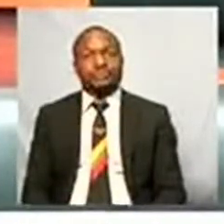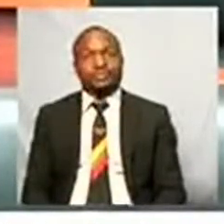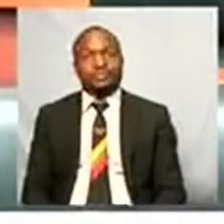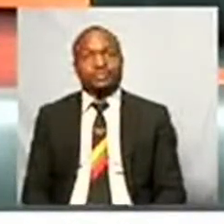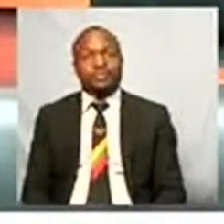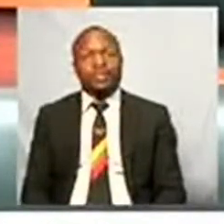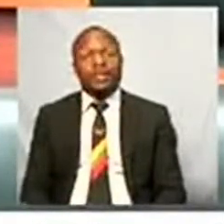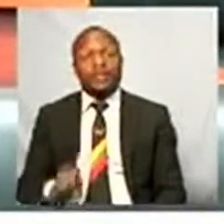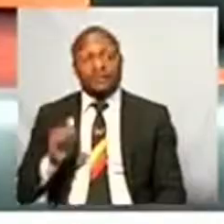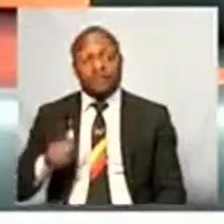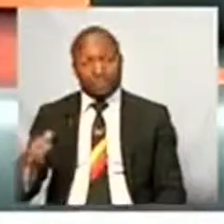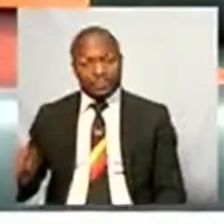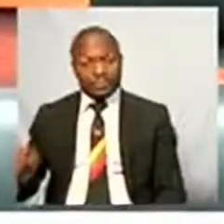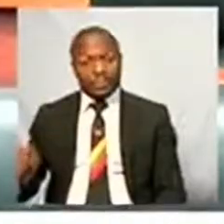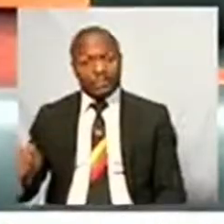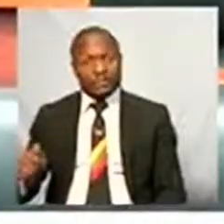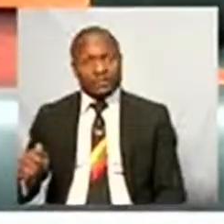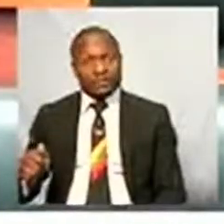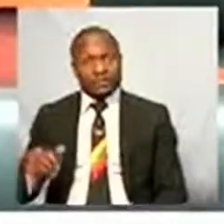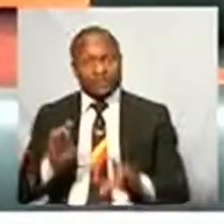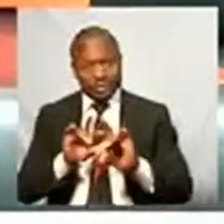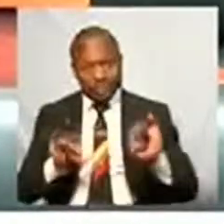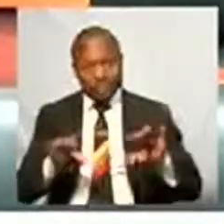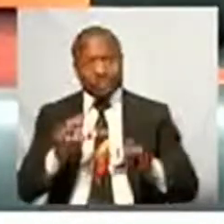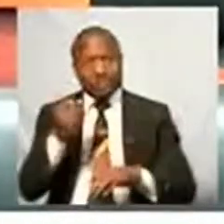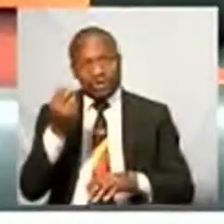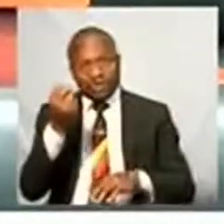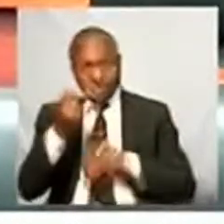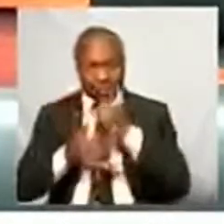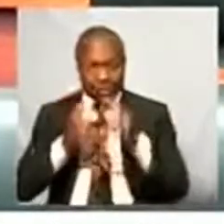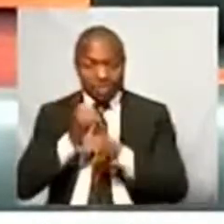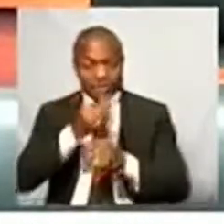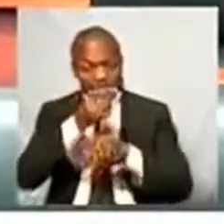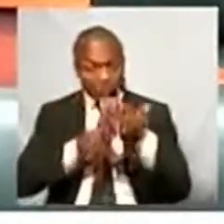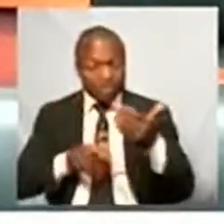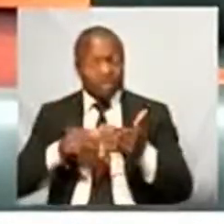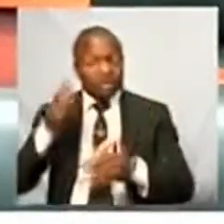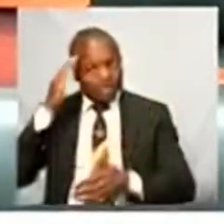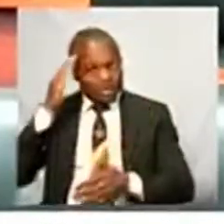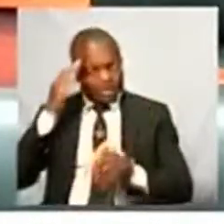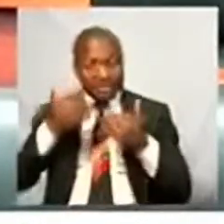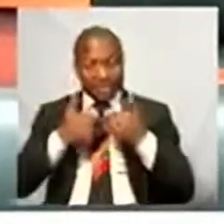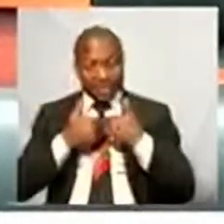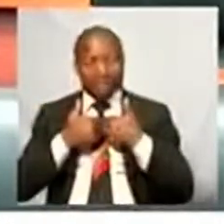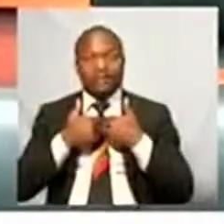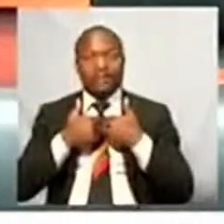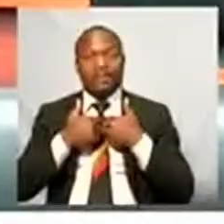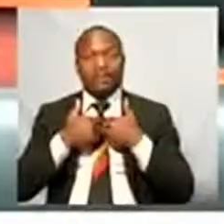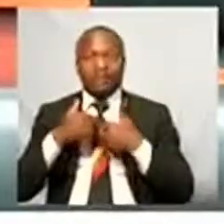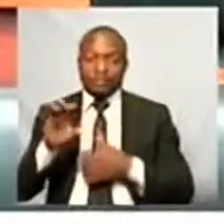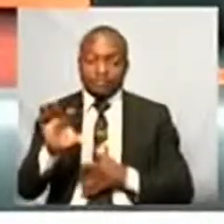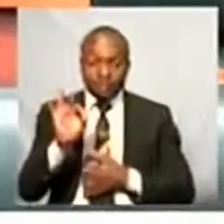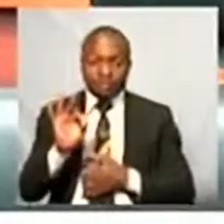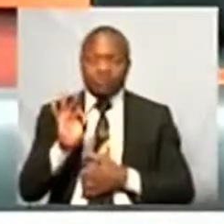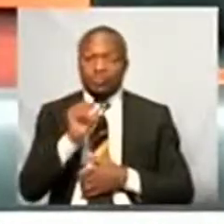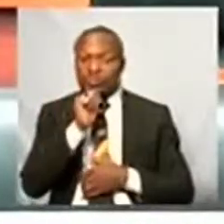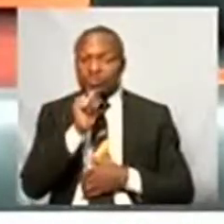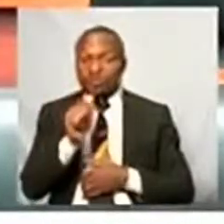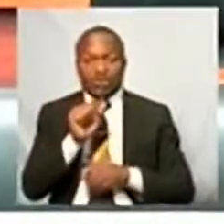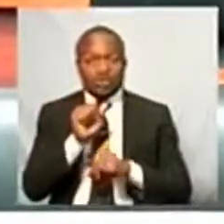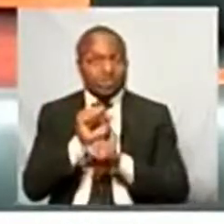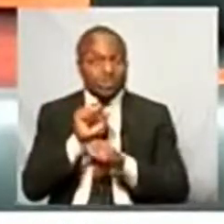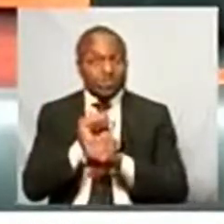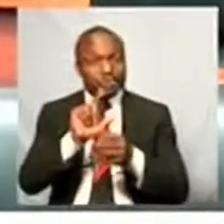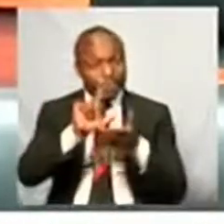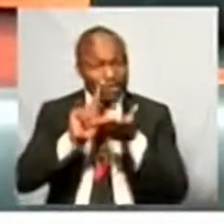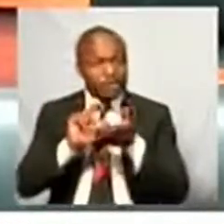the assets is land but related, Madam Speaker, is 12 years. Madam Speaker, what we've got to know is they've got options for non-performing loans, Madam Speaker. They